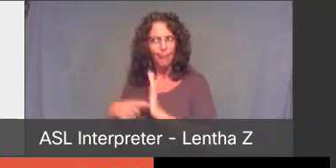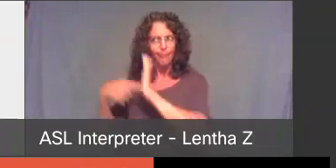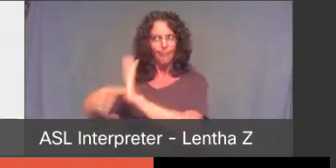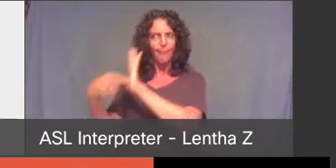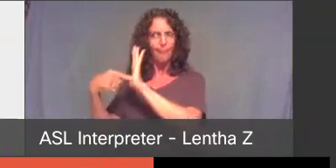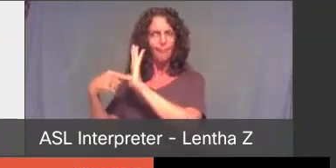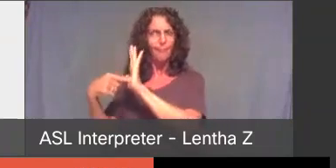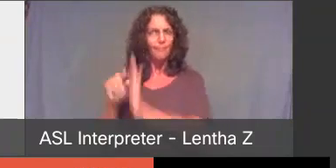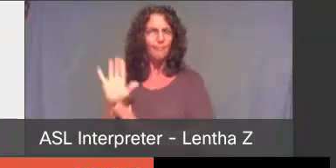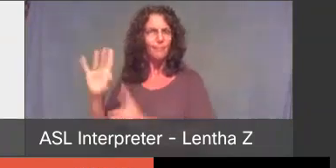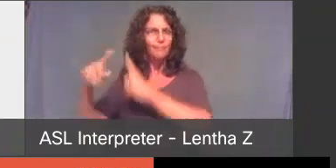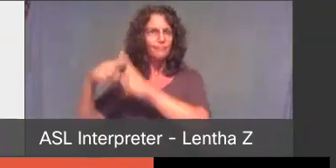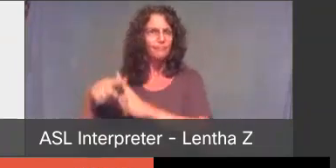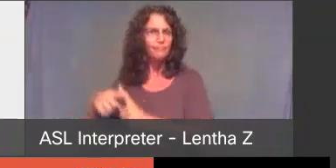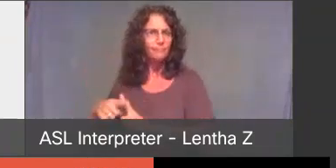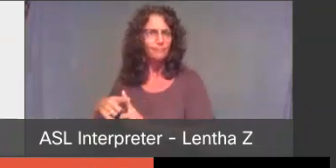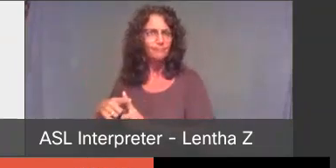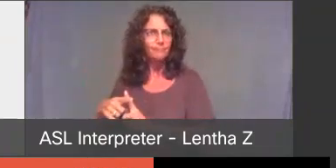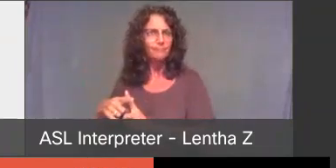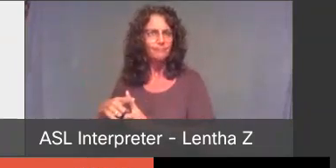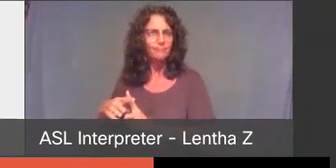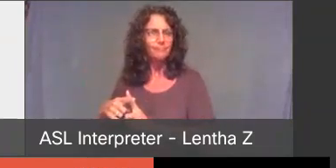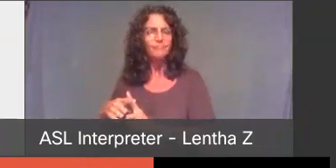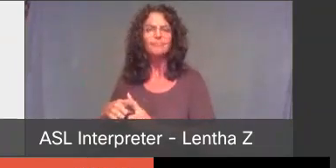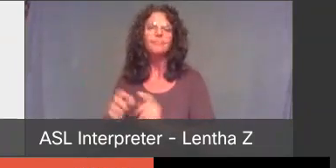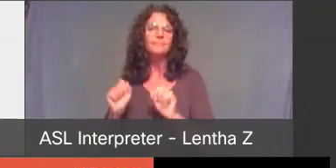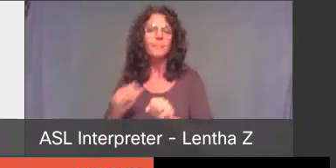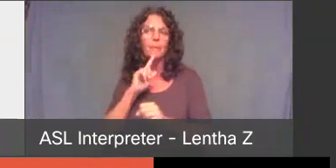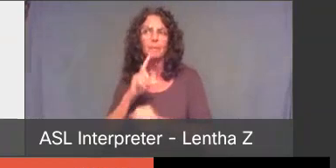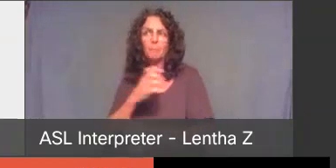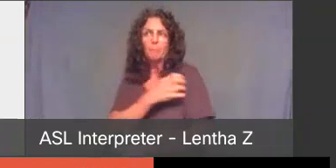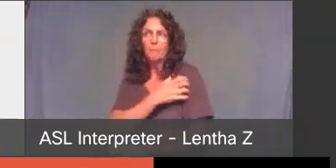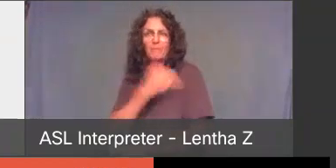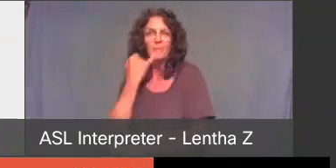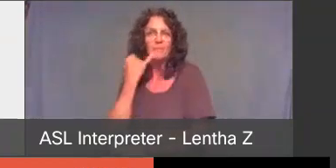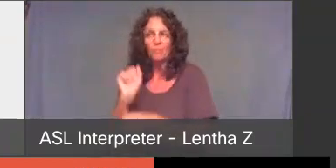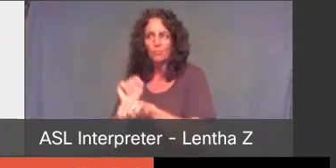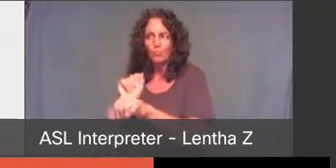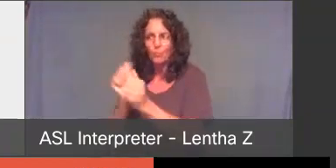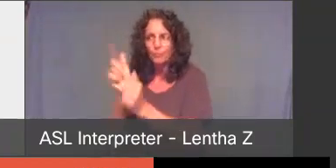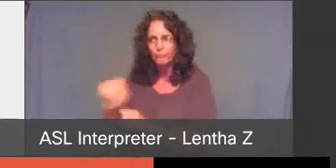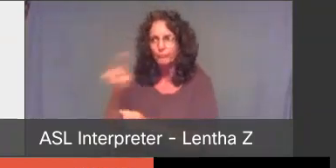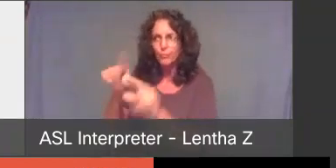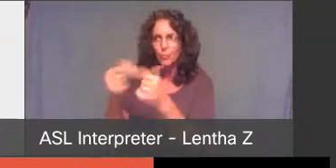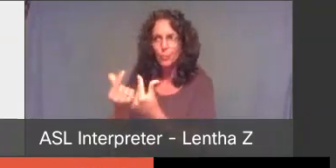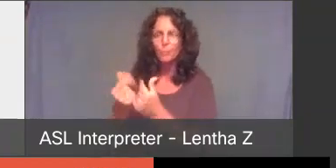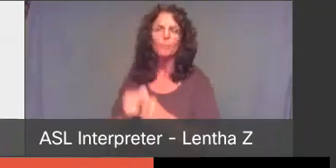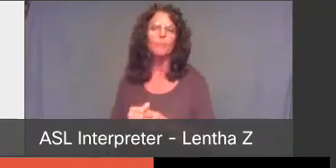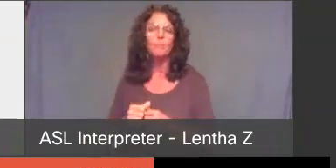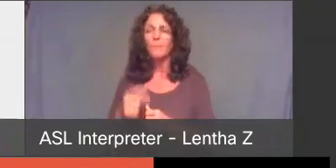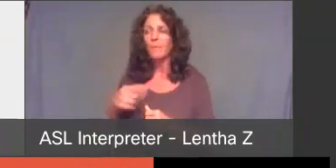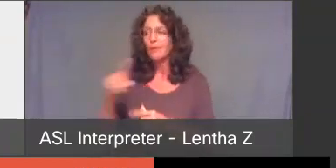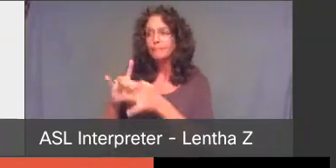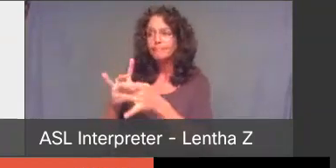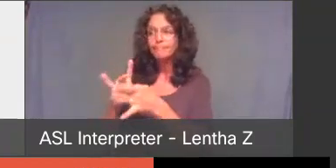or those assets can be really powerful when we're working with people or organizing or just being connected to